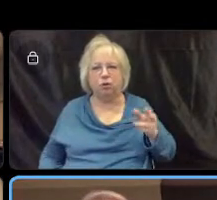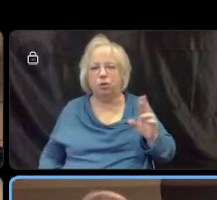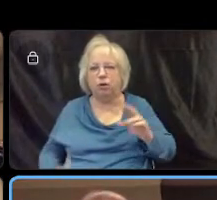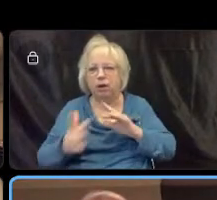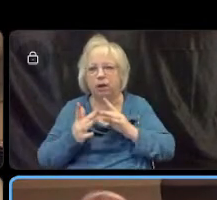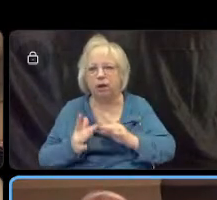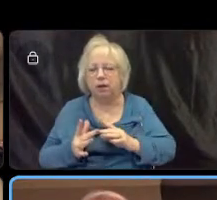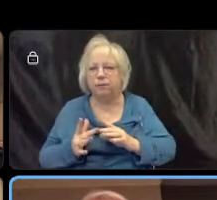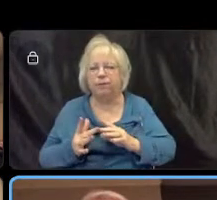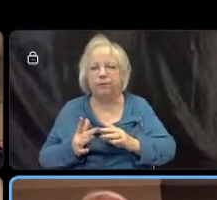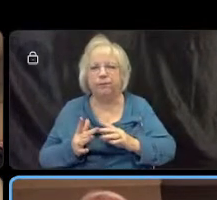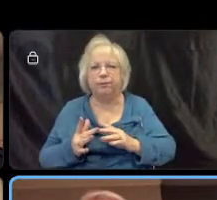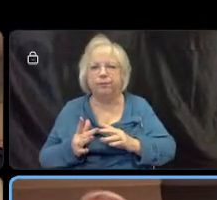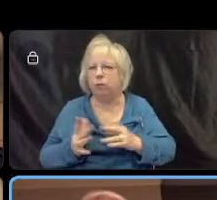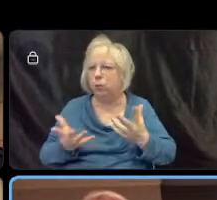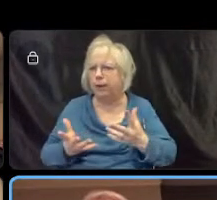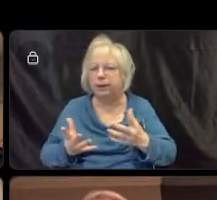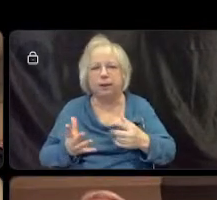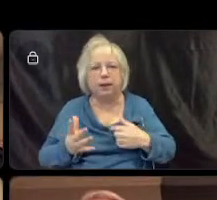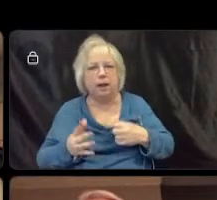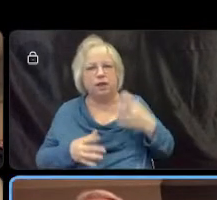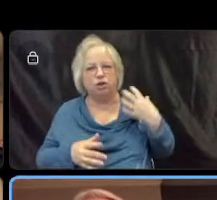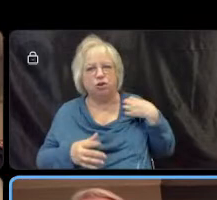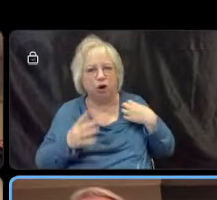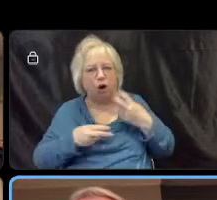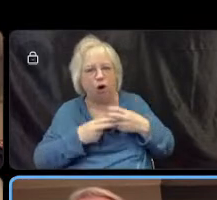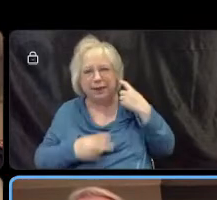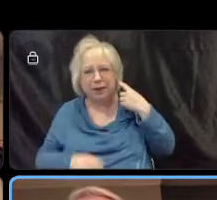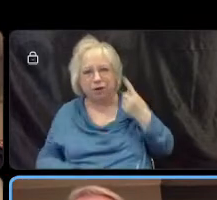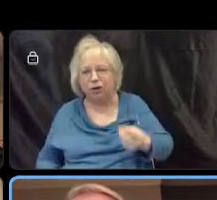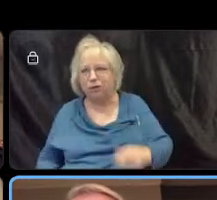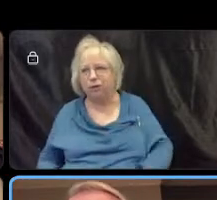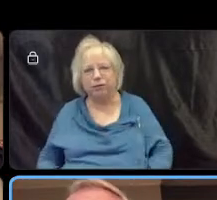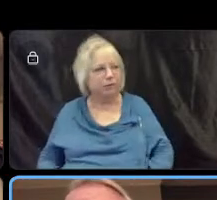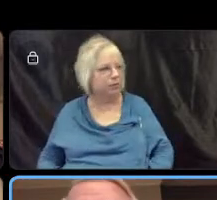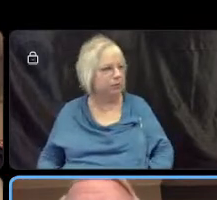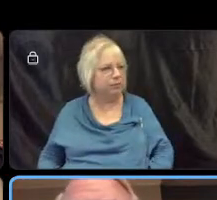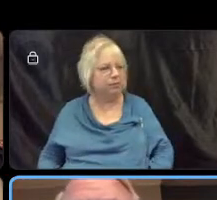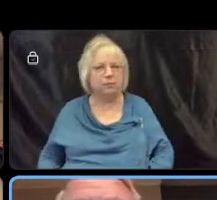Pardon? It's hard to hear you. Can we turn him up, Brad?